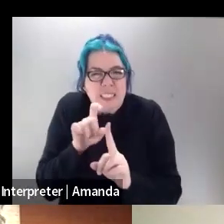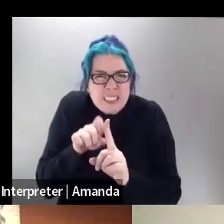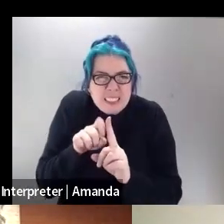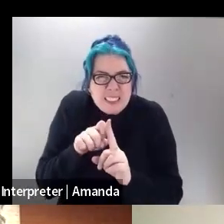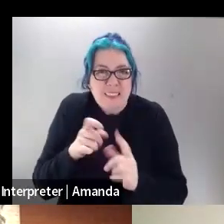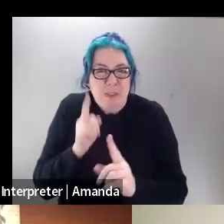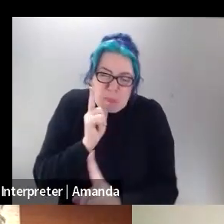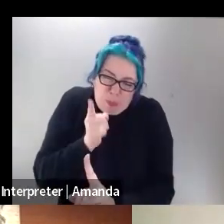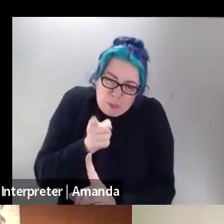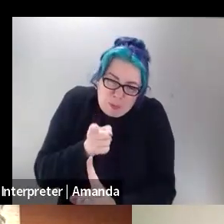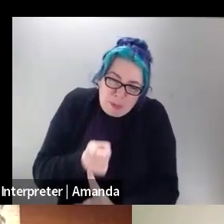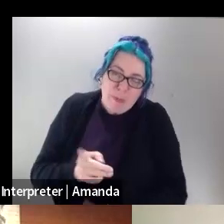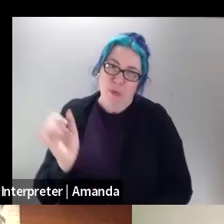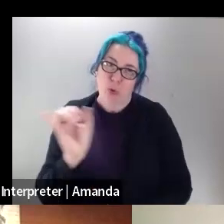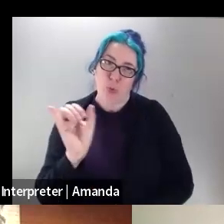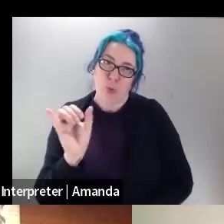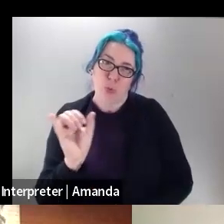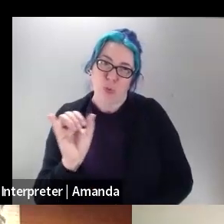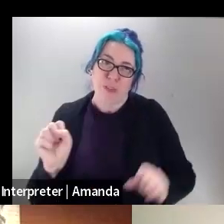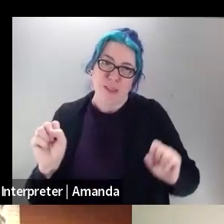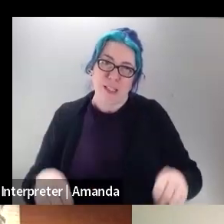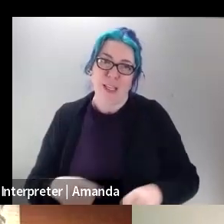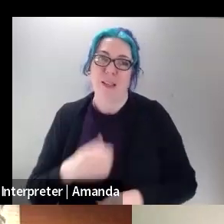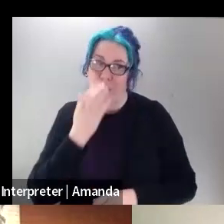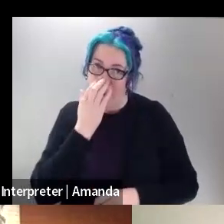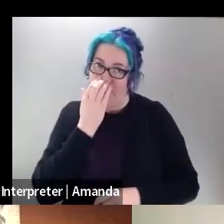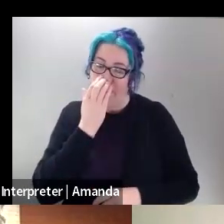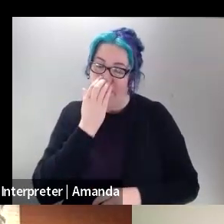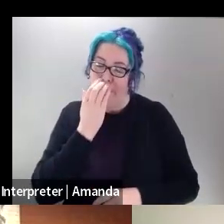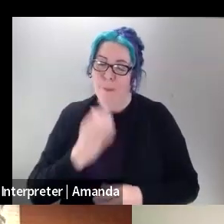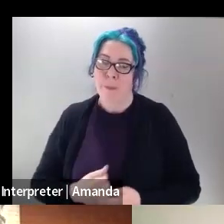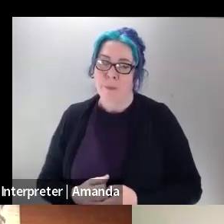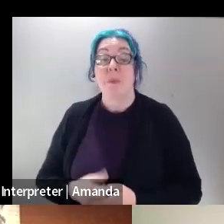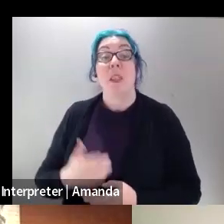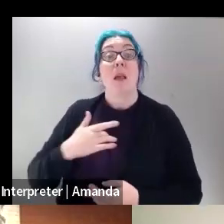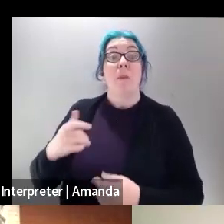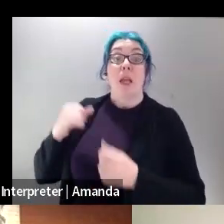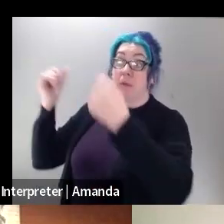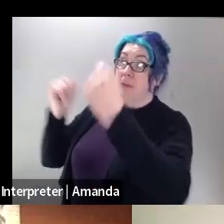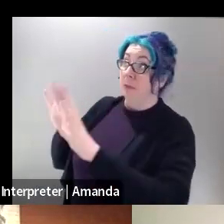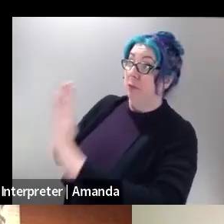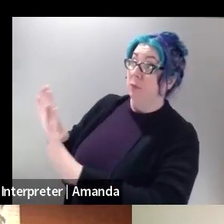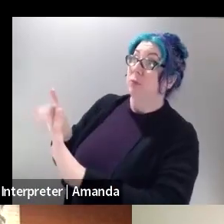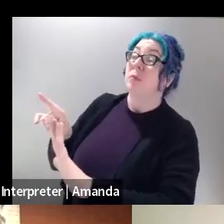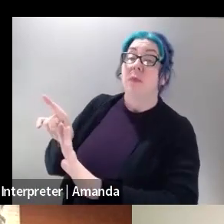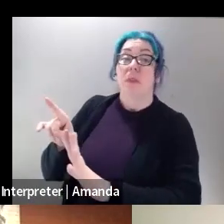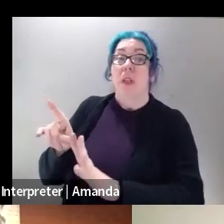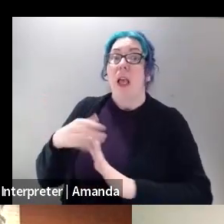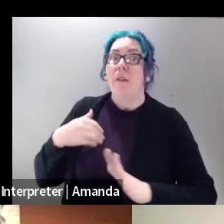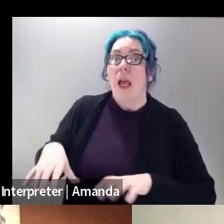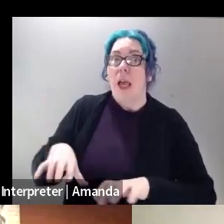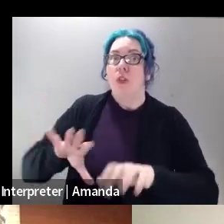future ensemble work, because you can, and it leads to action. Like, we're going to handle the prop a certain way. We're going to put it in a certain place. We're